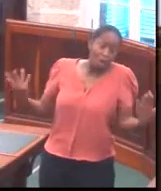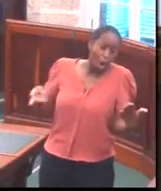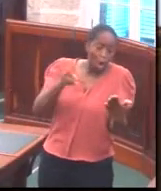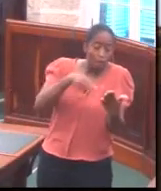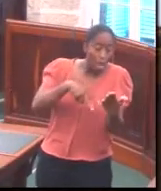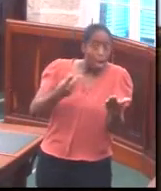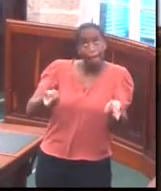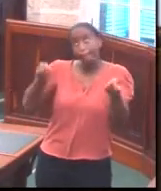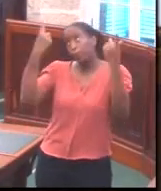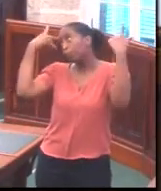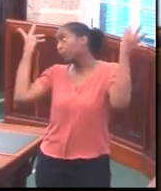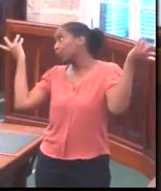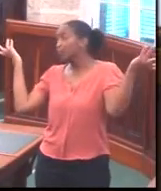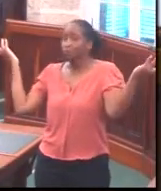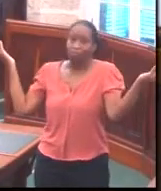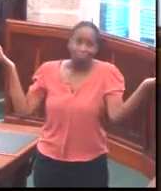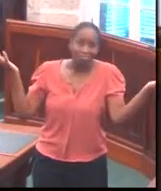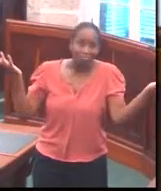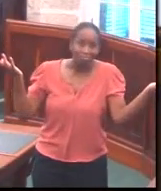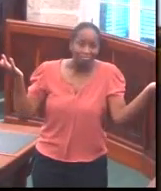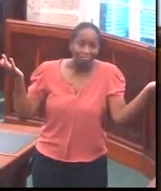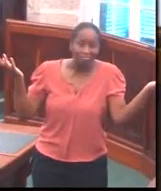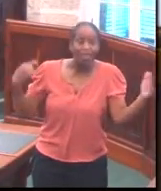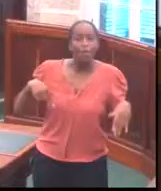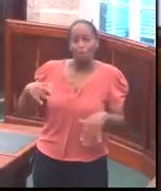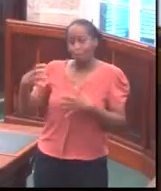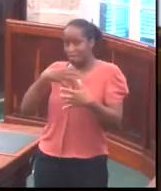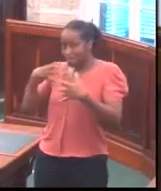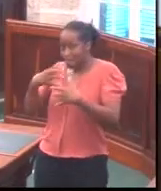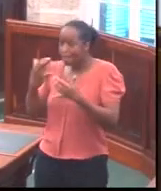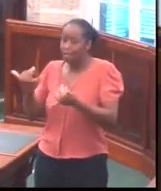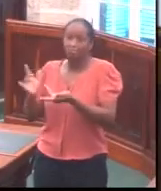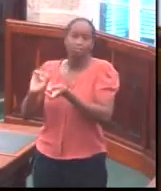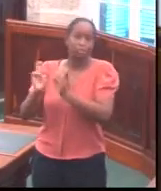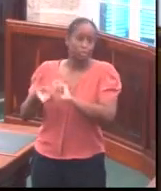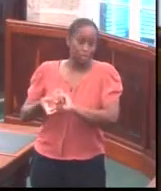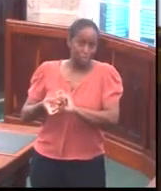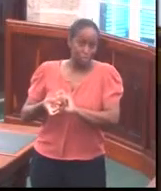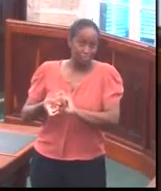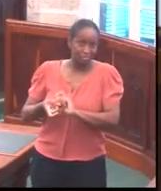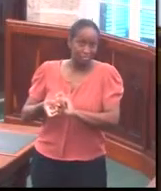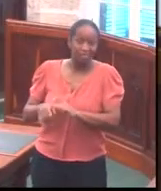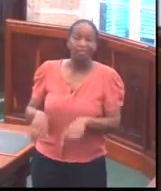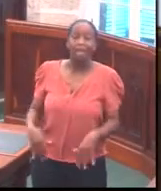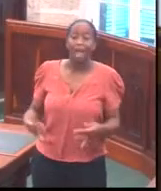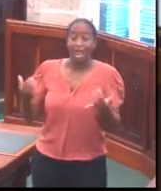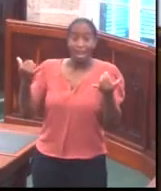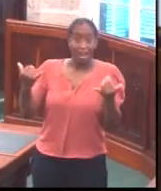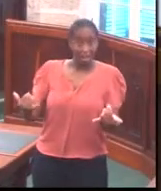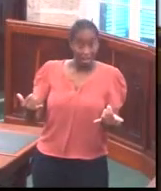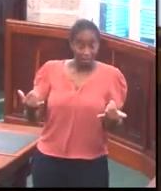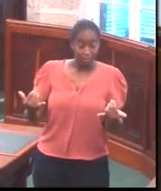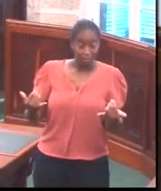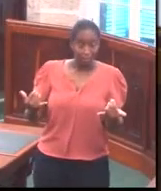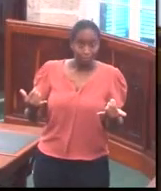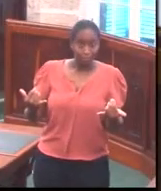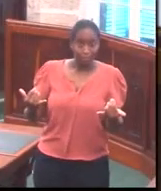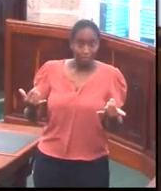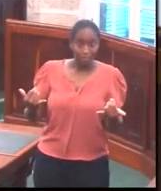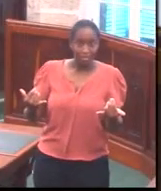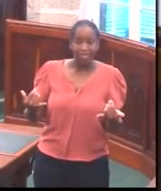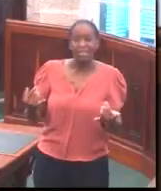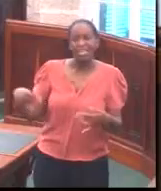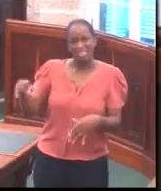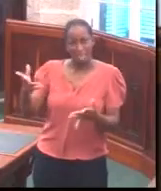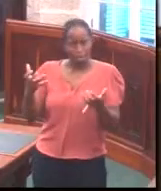we protested, and they changed it. And today they have come here to withdraw, to delete 52B.